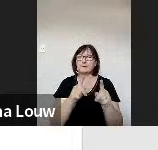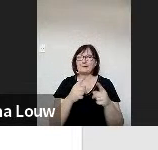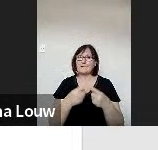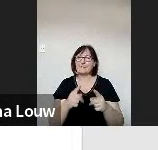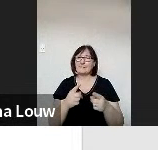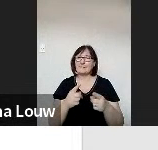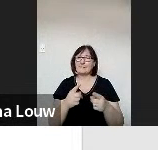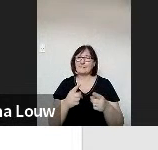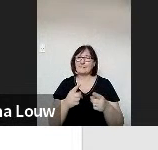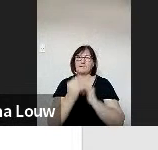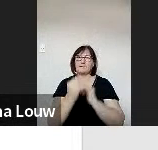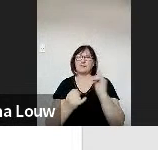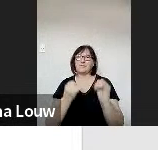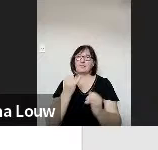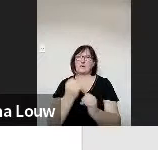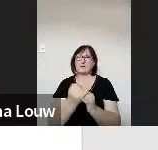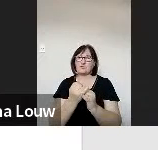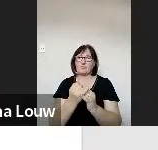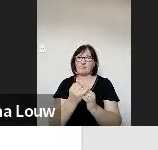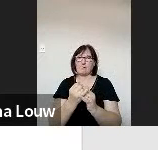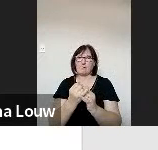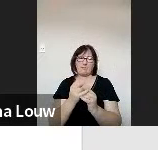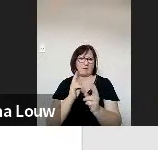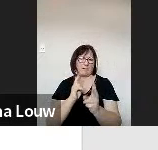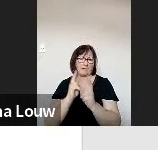agreements and also tariff subheadings,